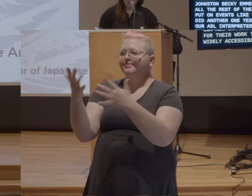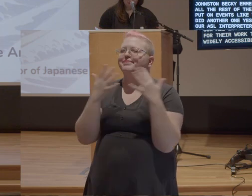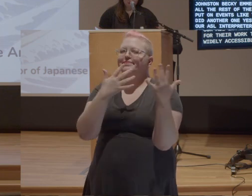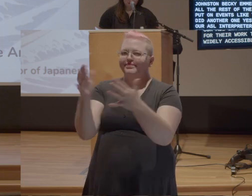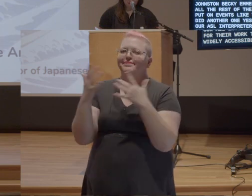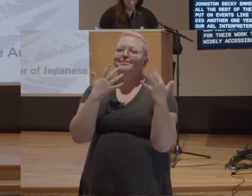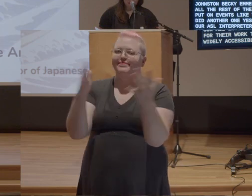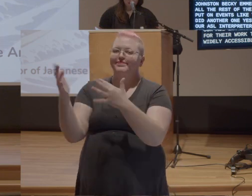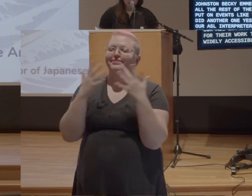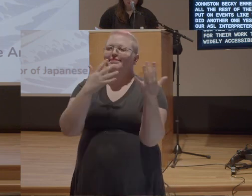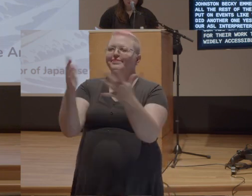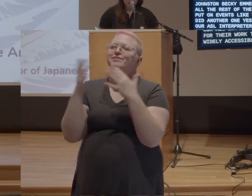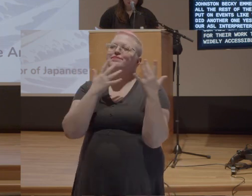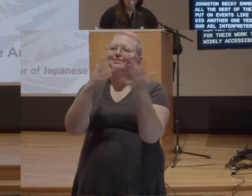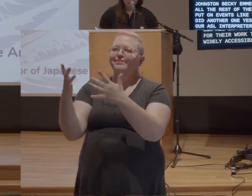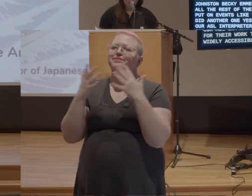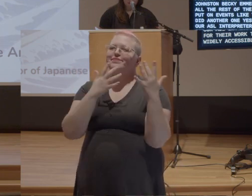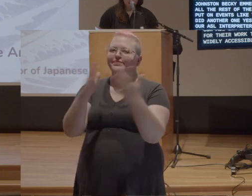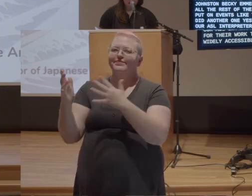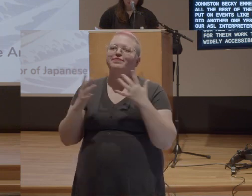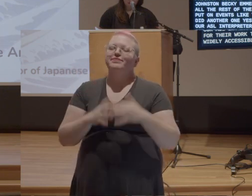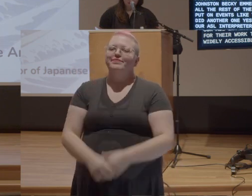Thank you.